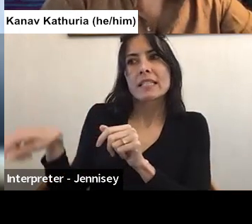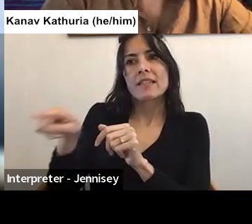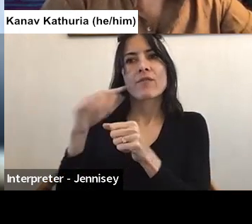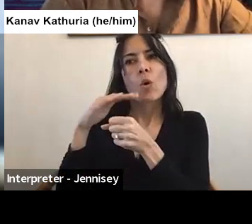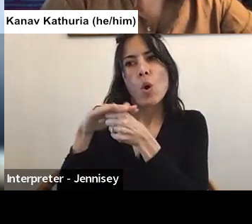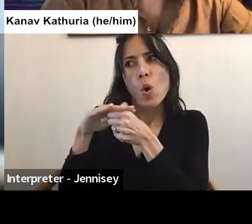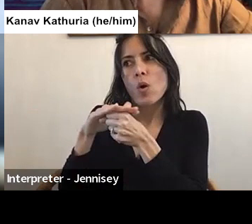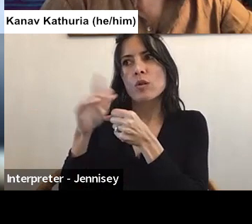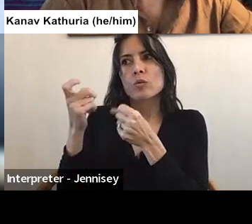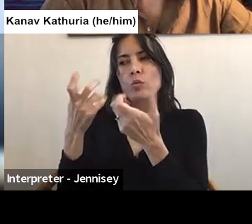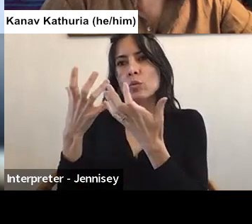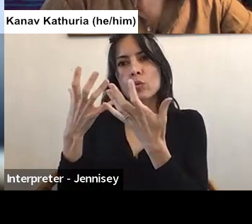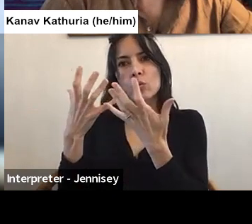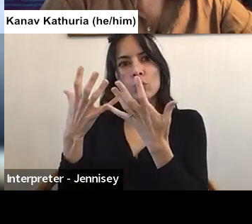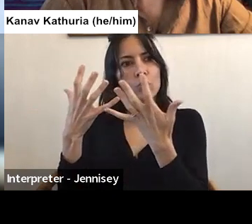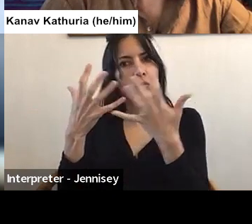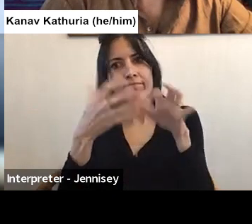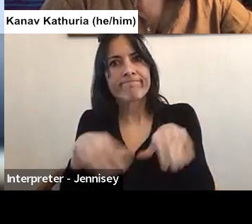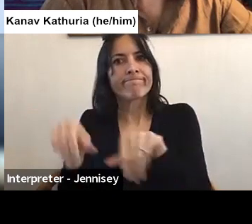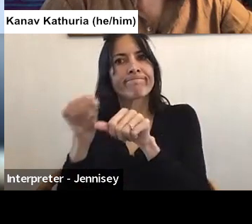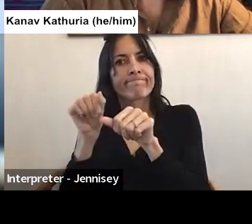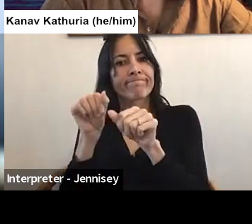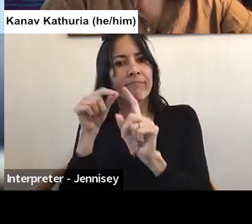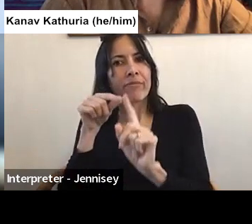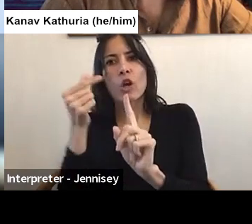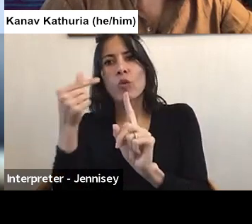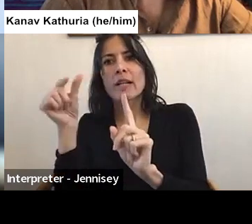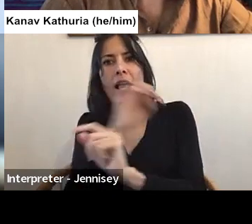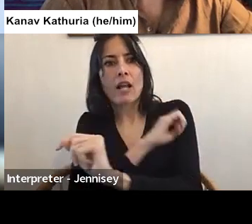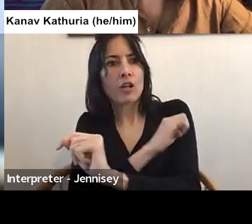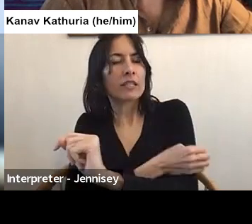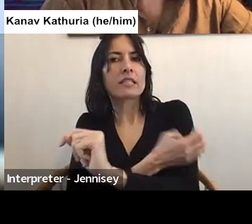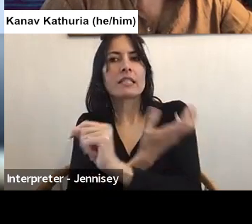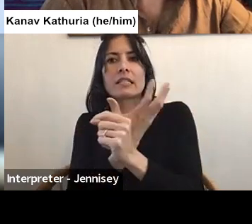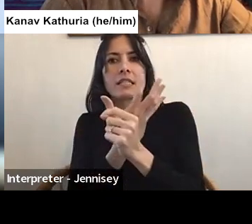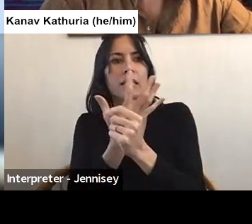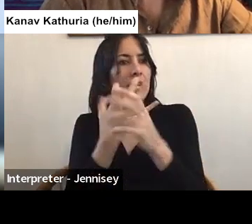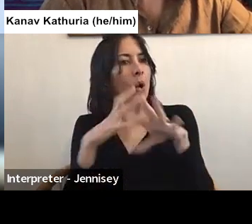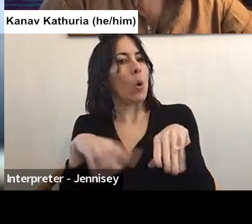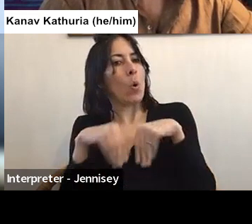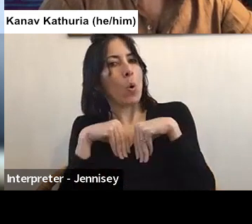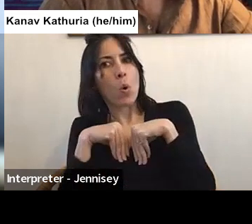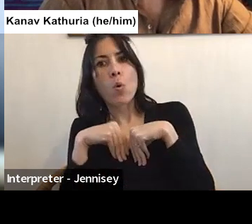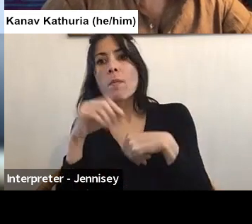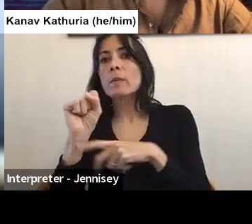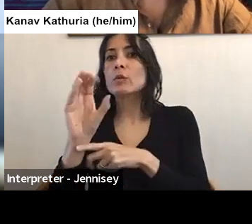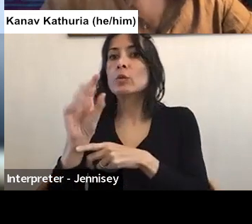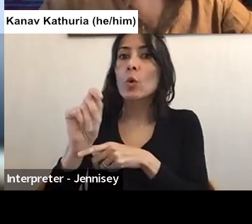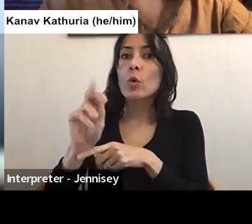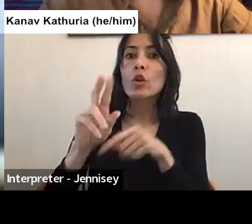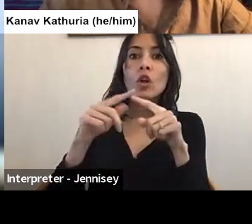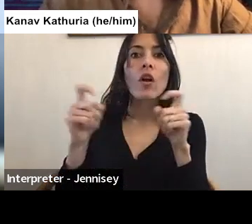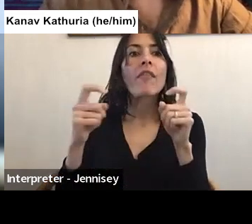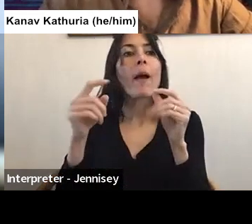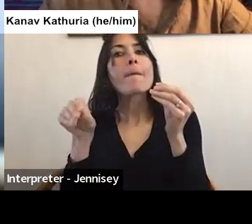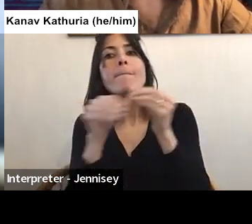energy, and then create a residual income off of the excess energy that is produced. And so all of these things is part